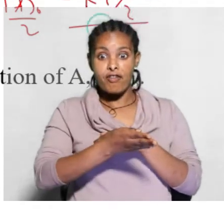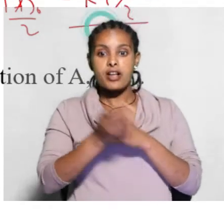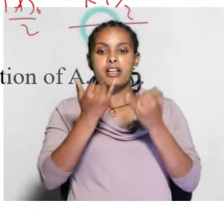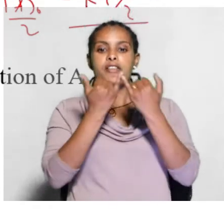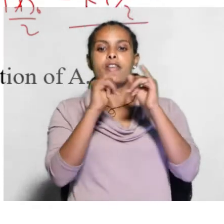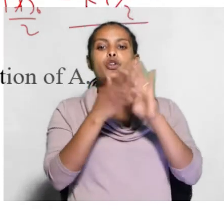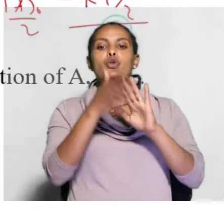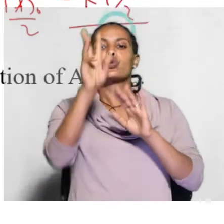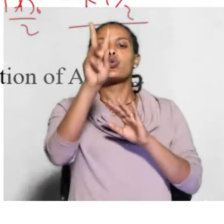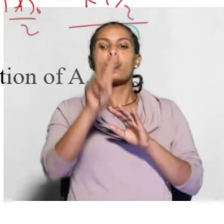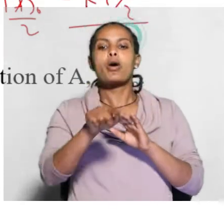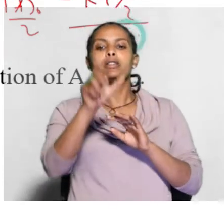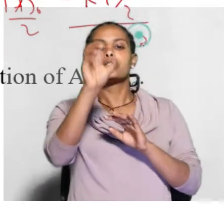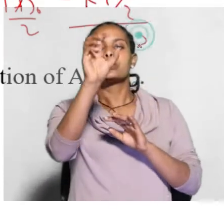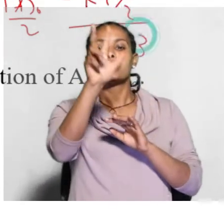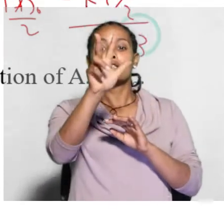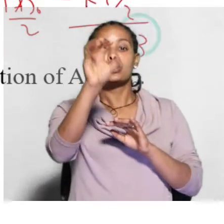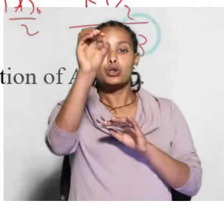by